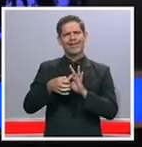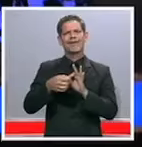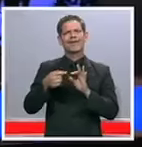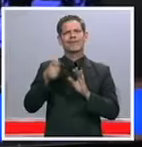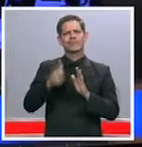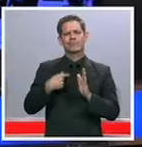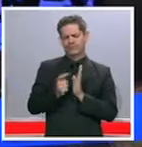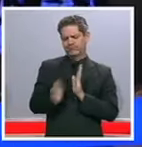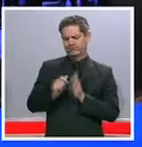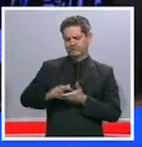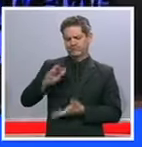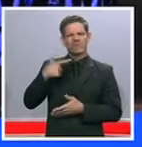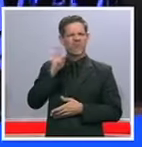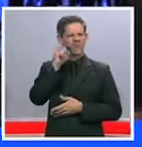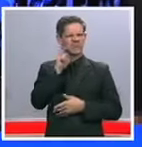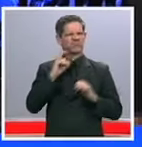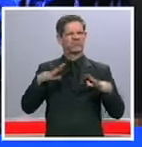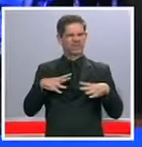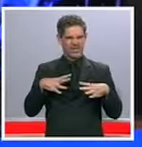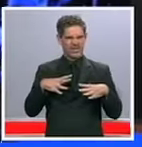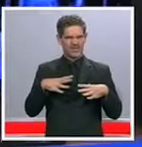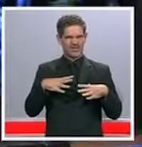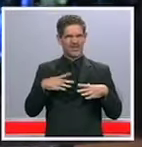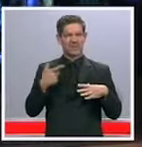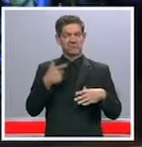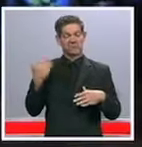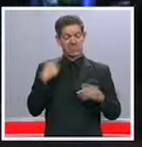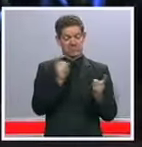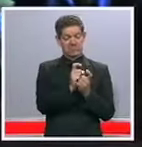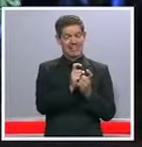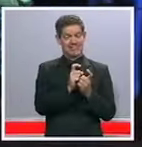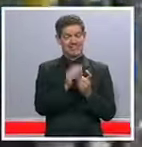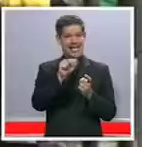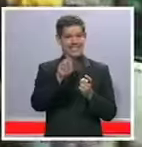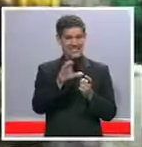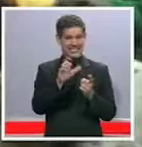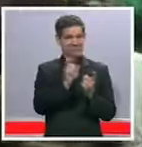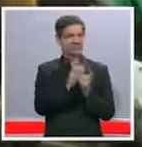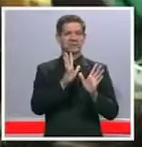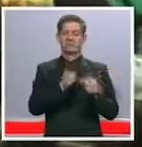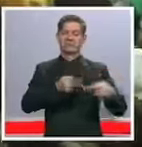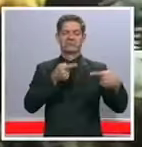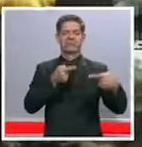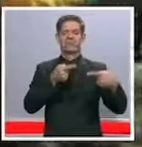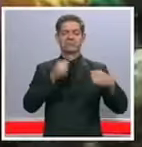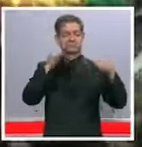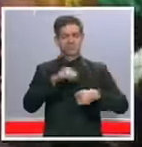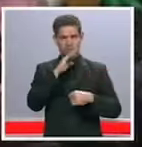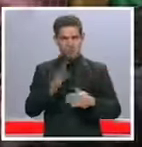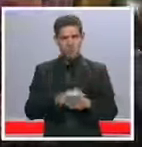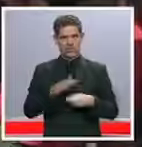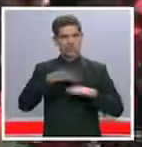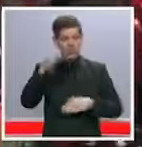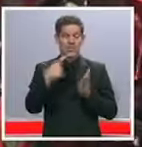Union Federation's announcement comes after a meeting with the ANC failed to produce an agreement. Discussions between the two parties are